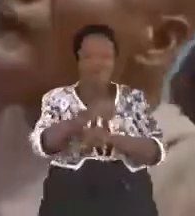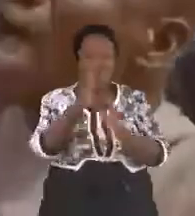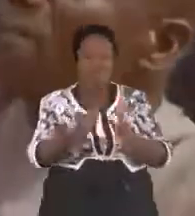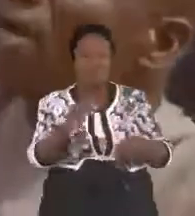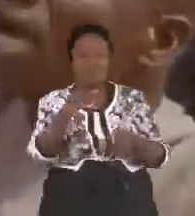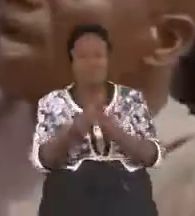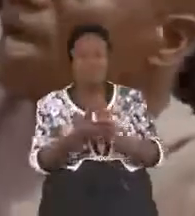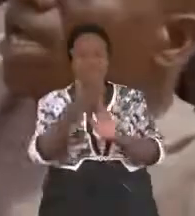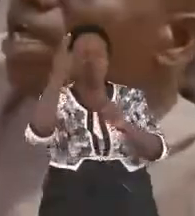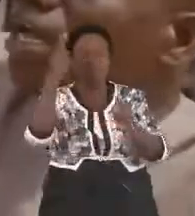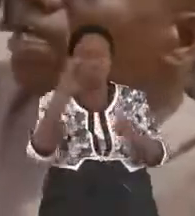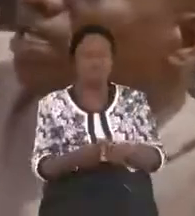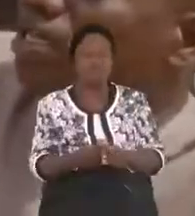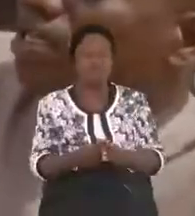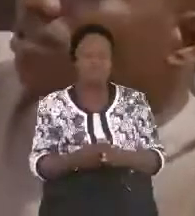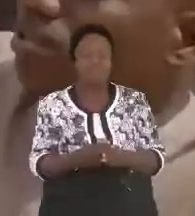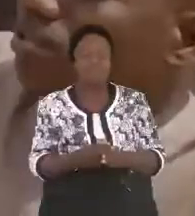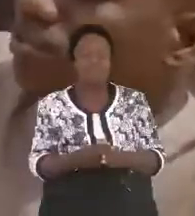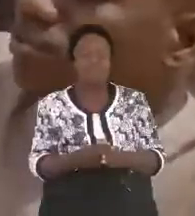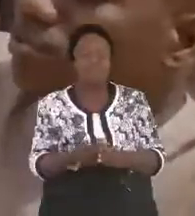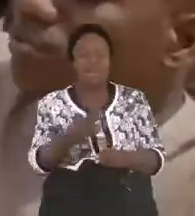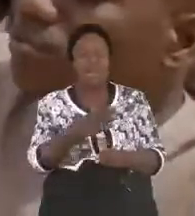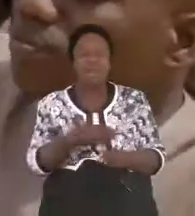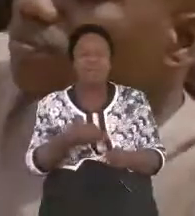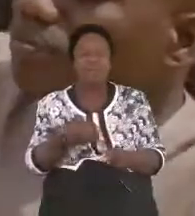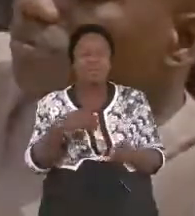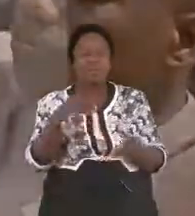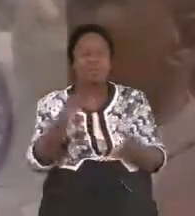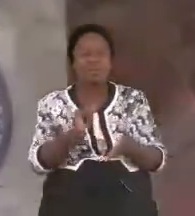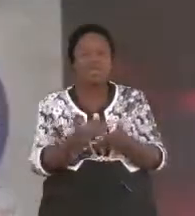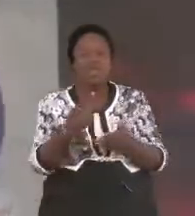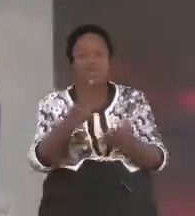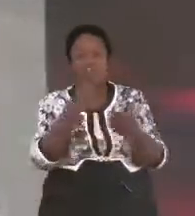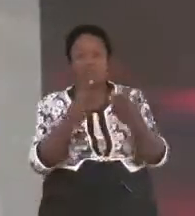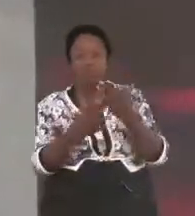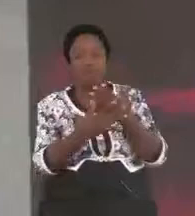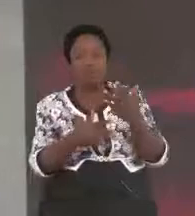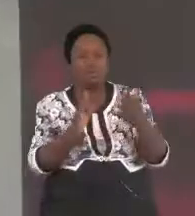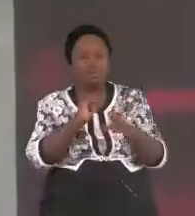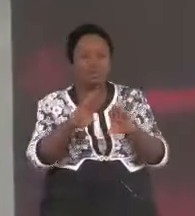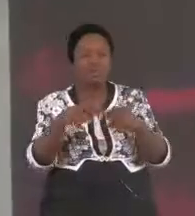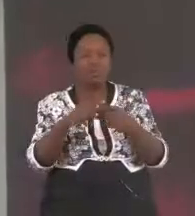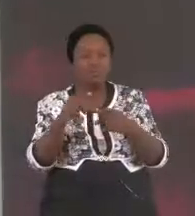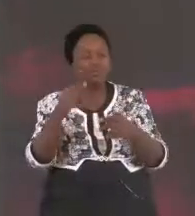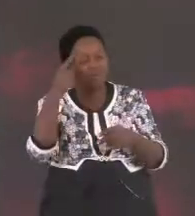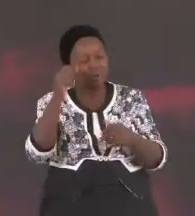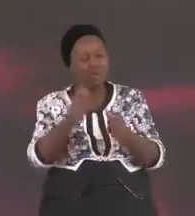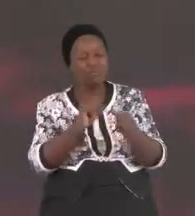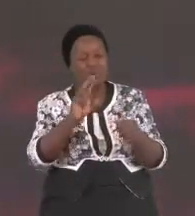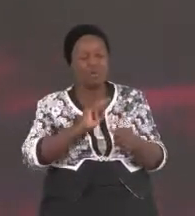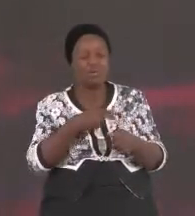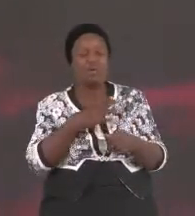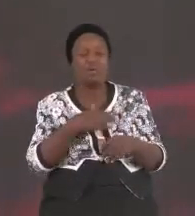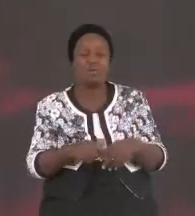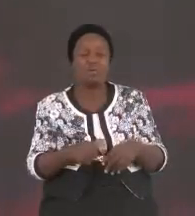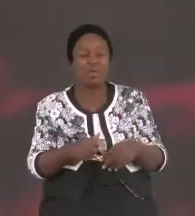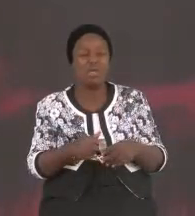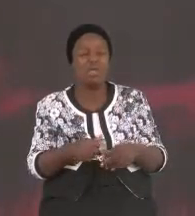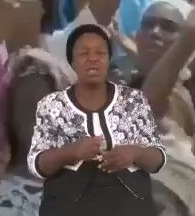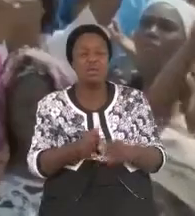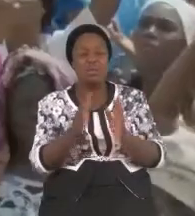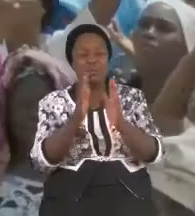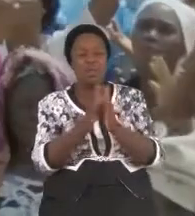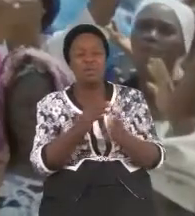Amen. And the blood you shed for every one of us will avail for every soul.